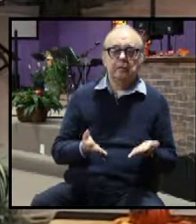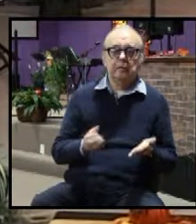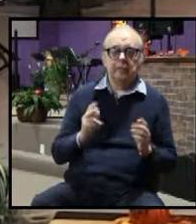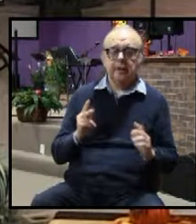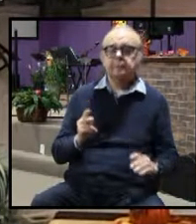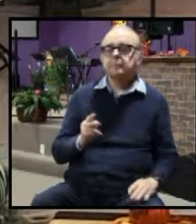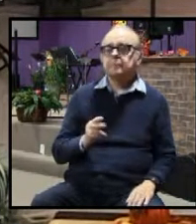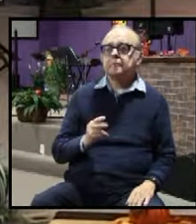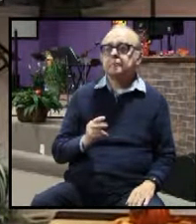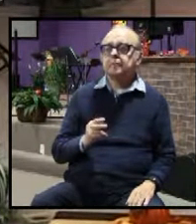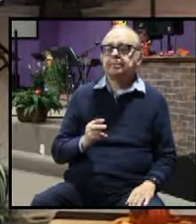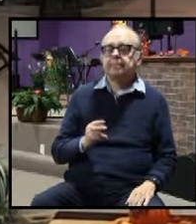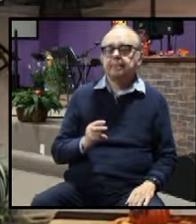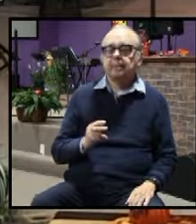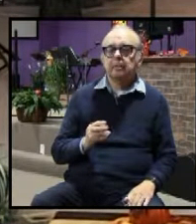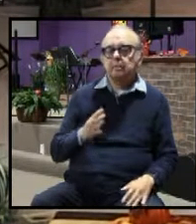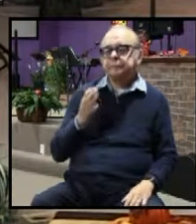Okay?